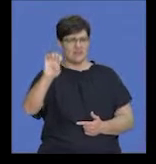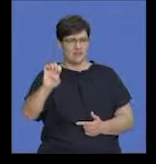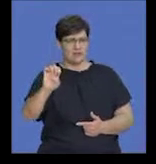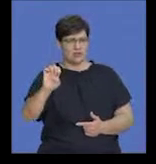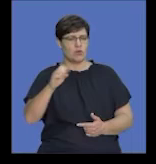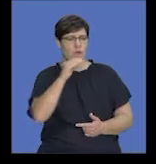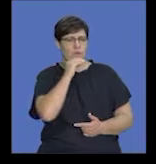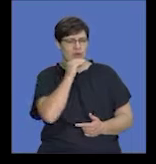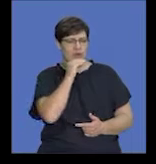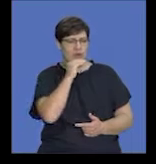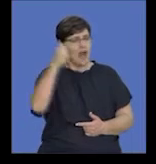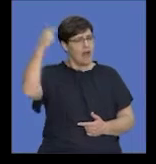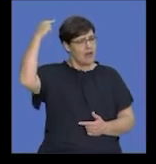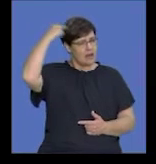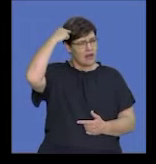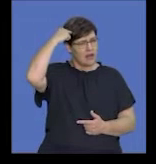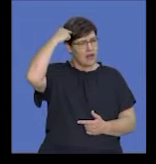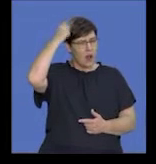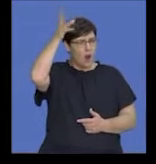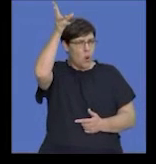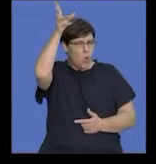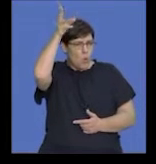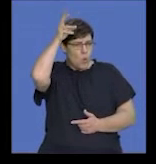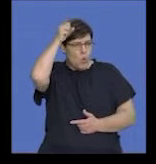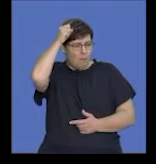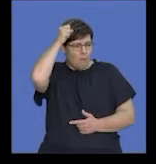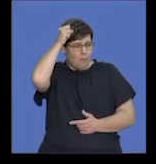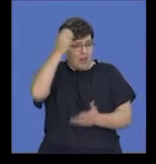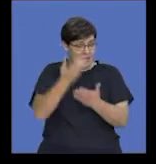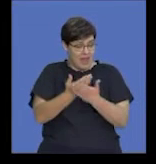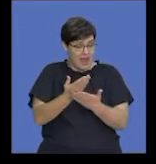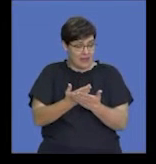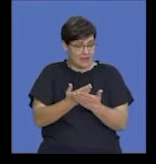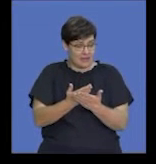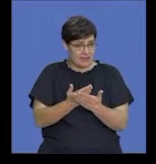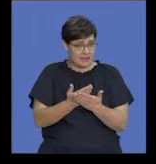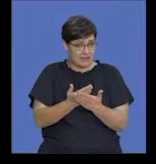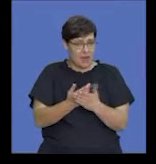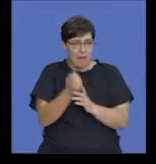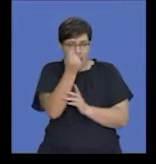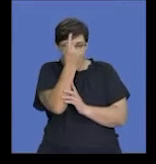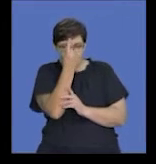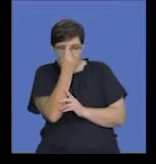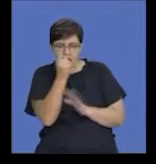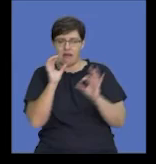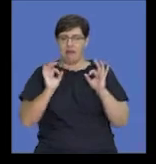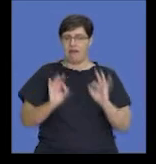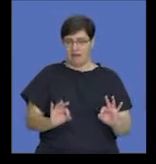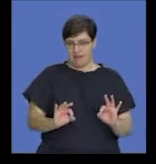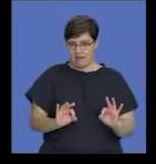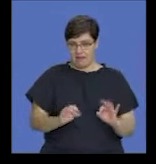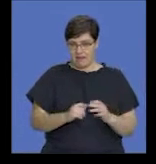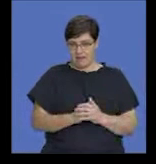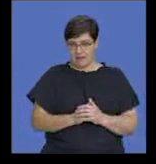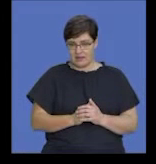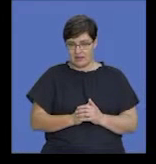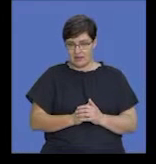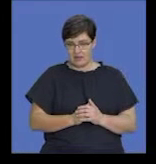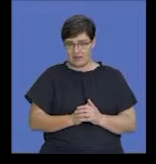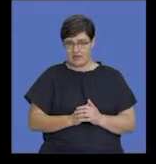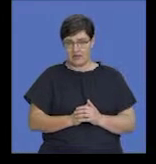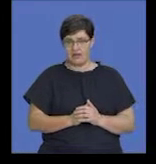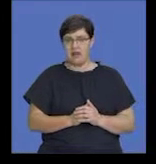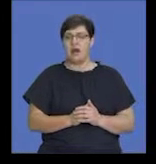mind obviously is able to absorb, right, and basically understand. Conceive is that type